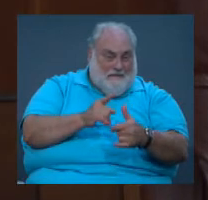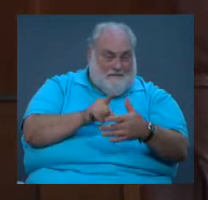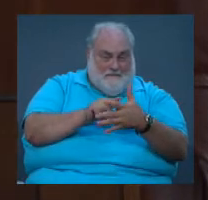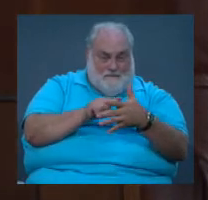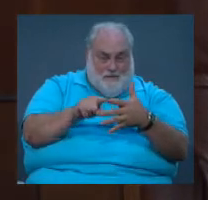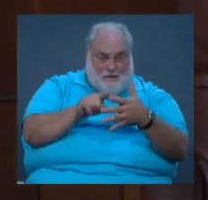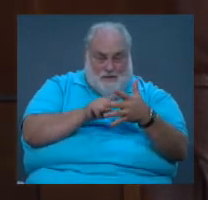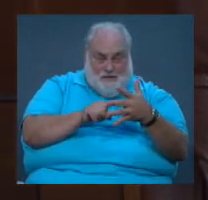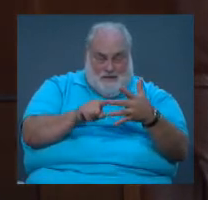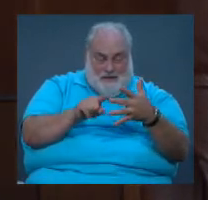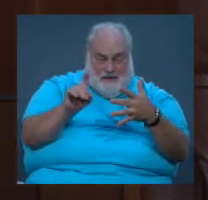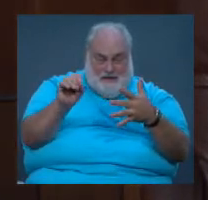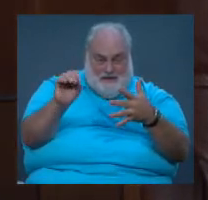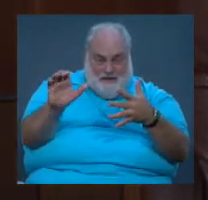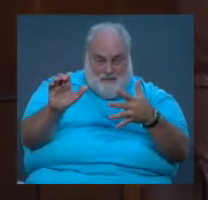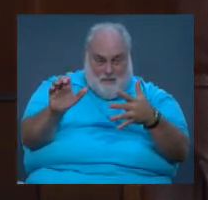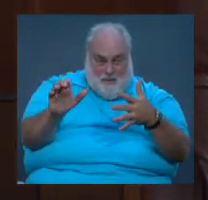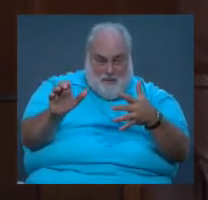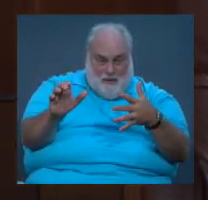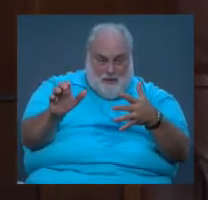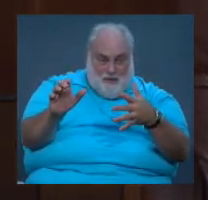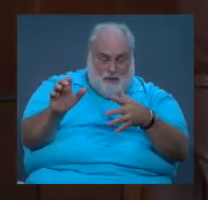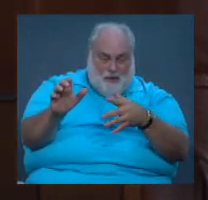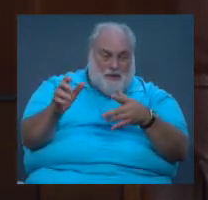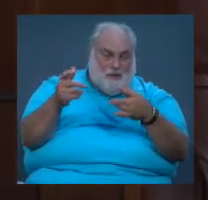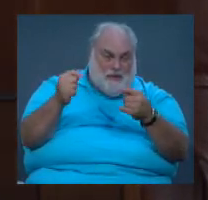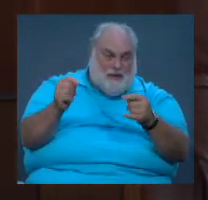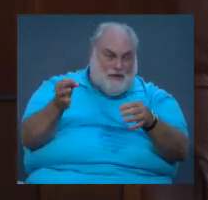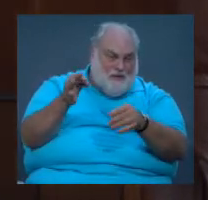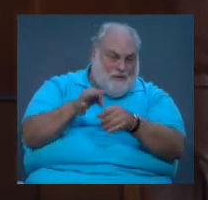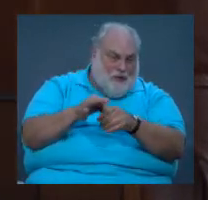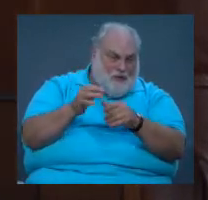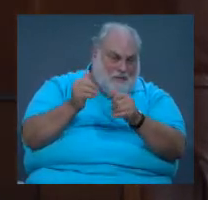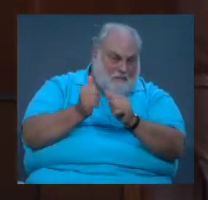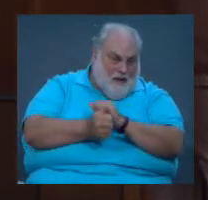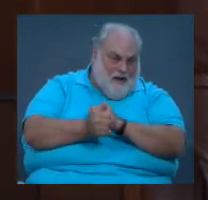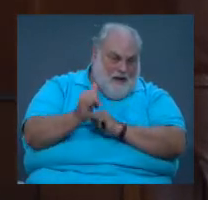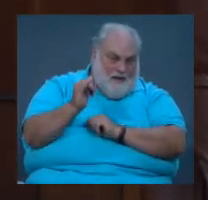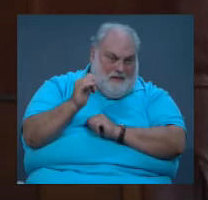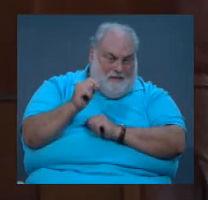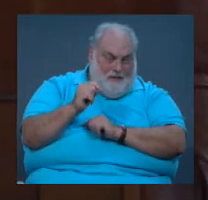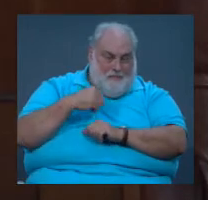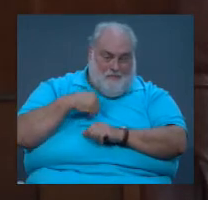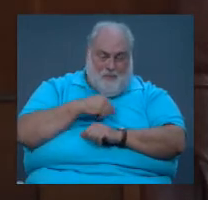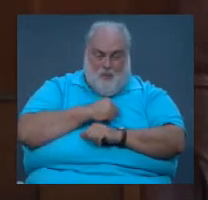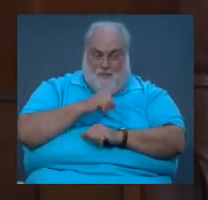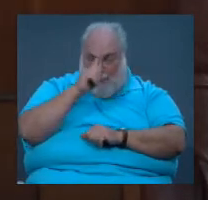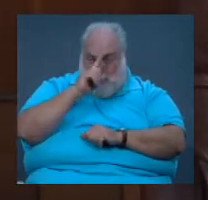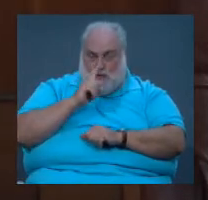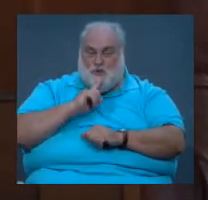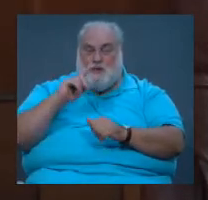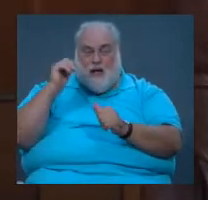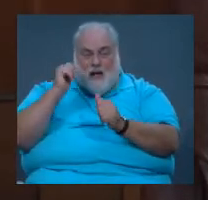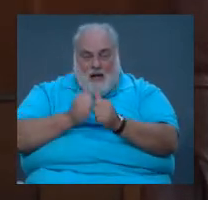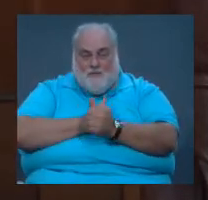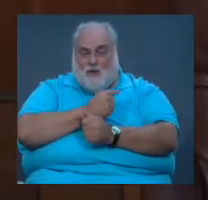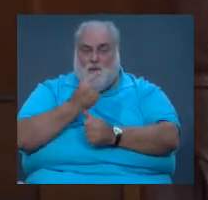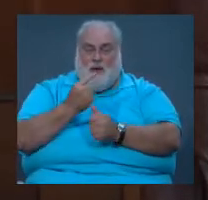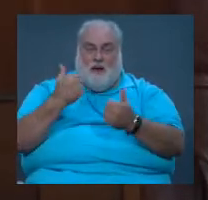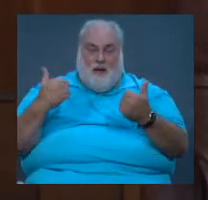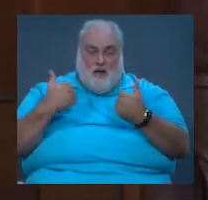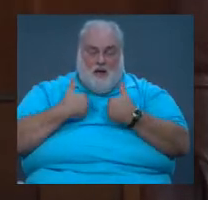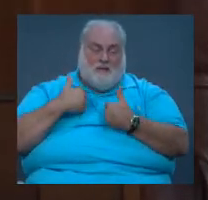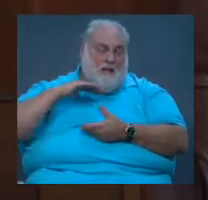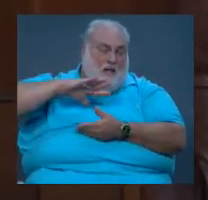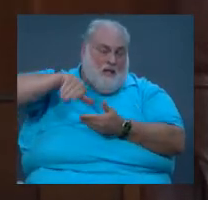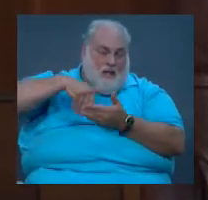week in December, the board has traditionally passed the budget. We want to make certain that everyone at the board has